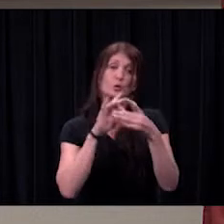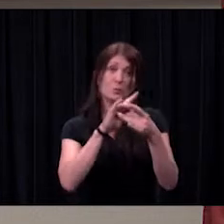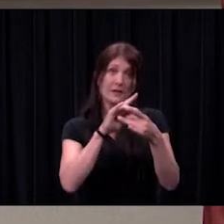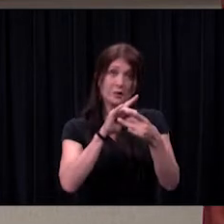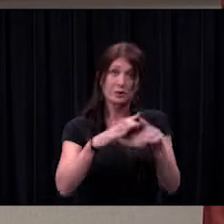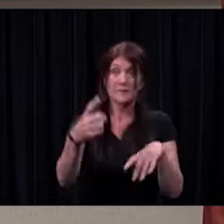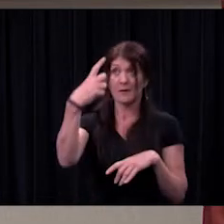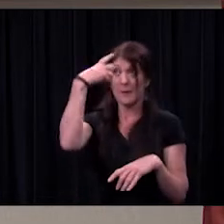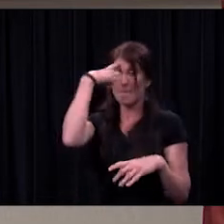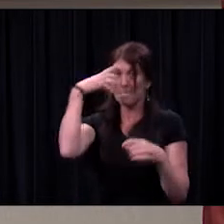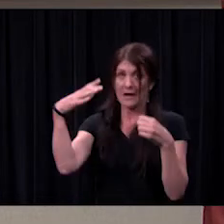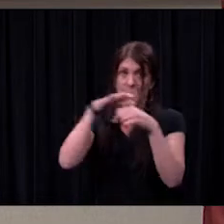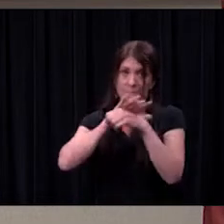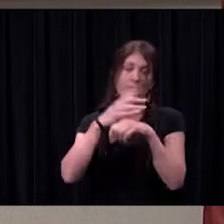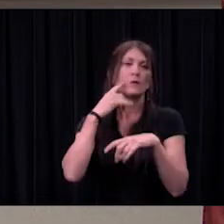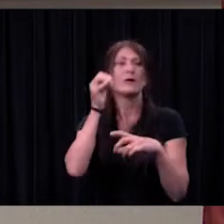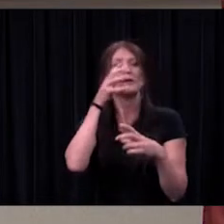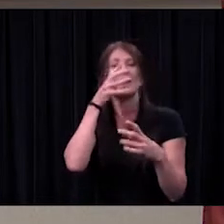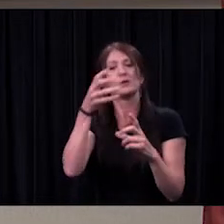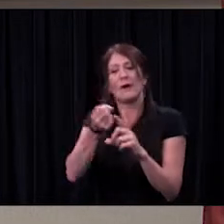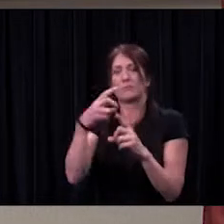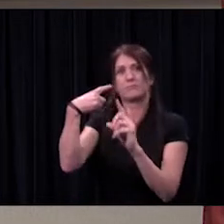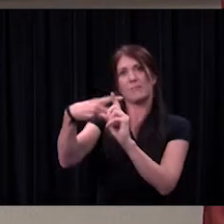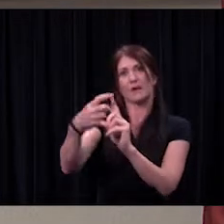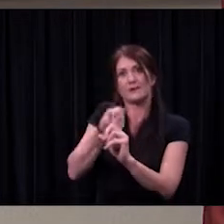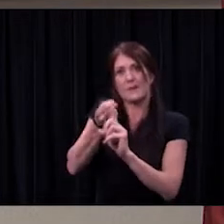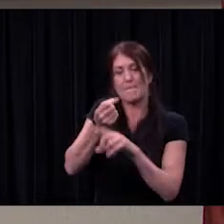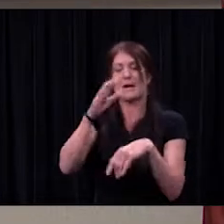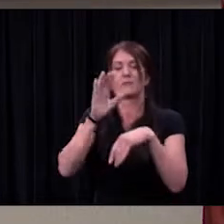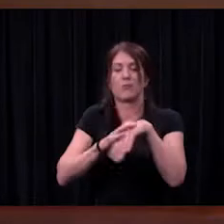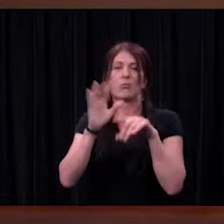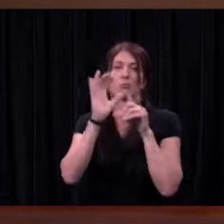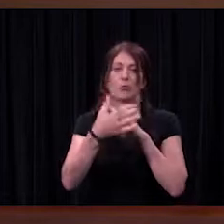positive impact on the culture of Fairview. Congratulations.